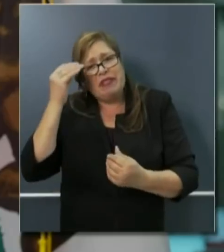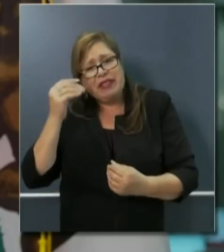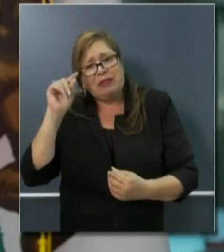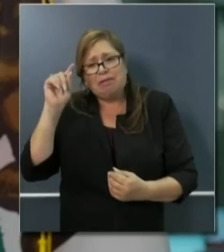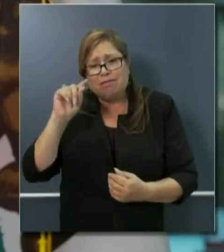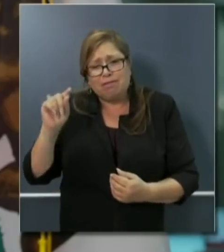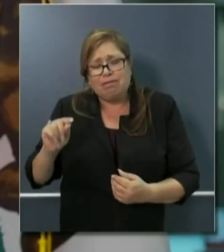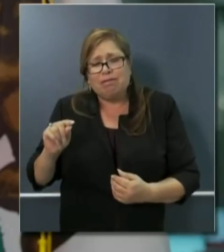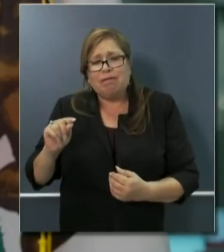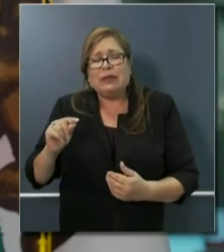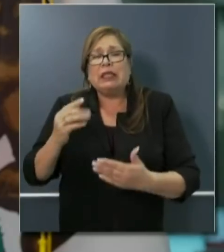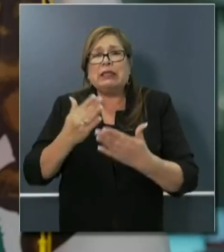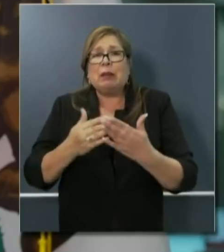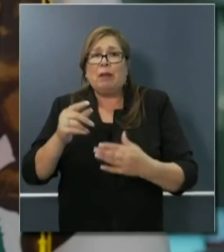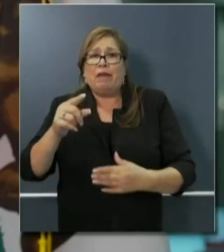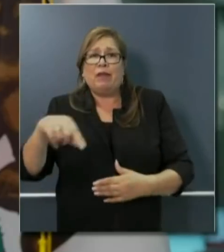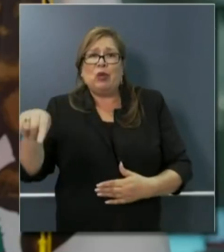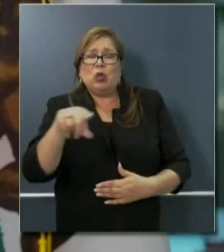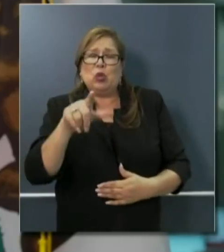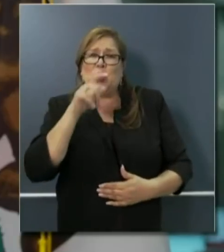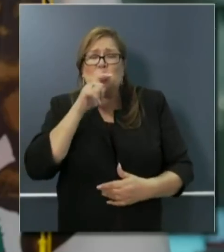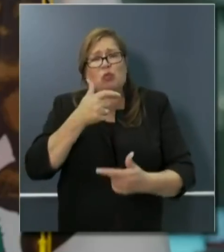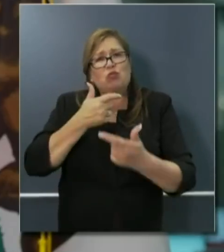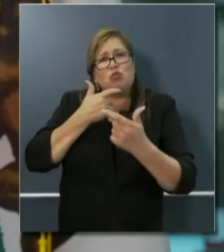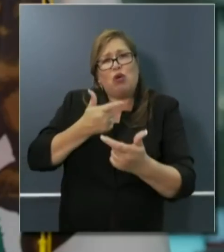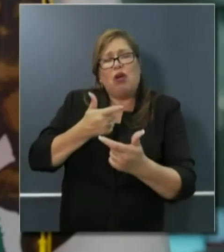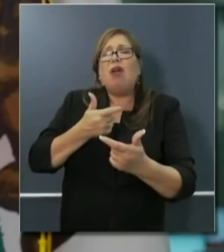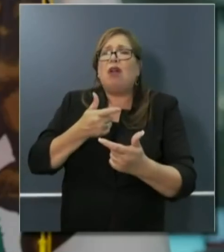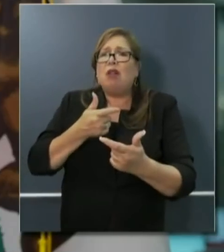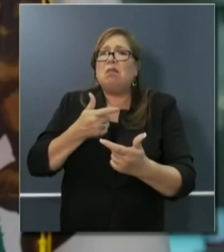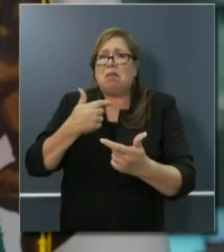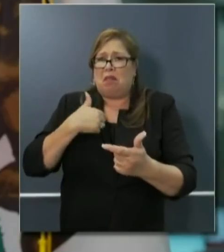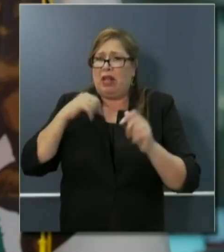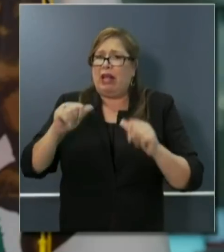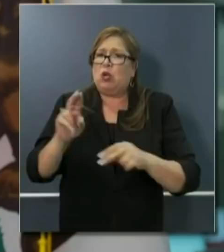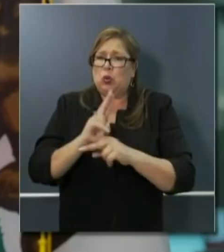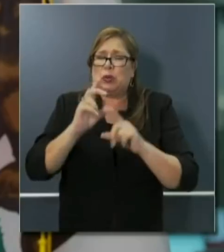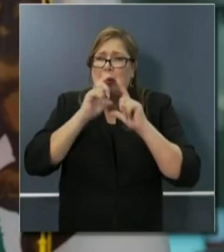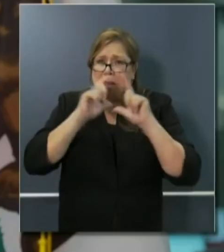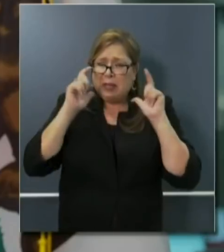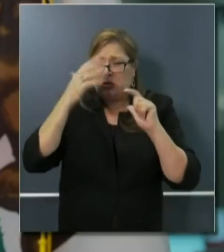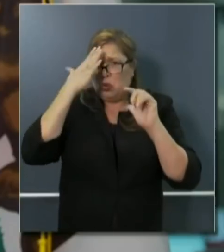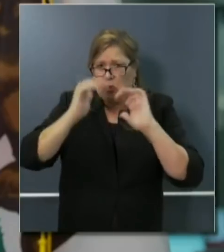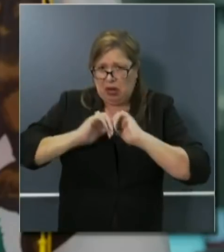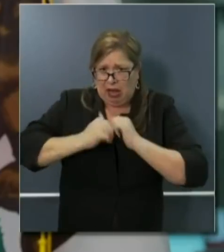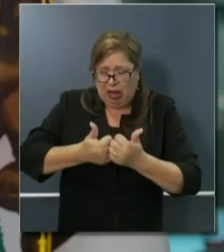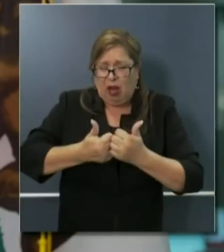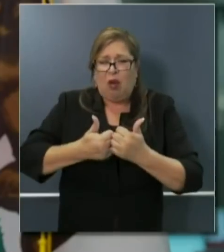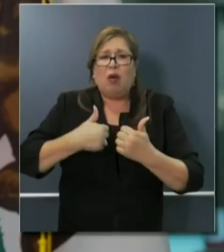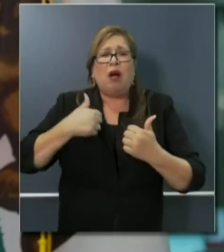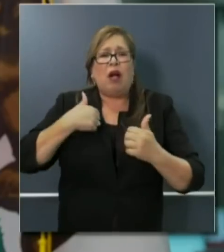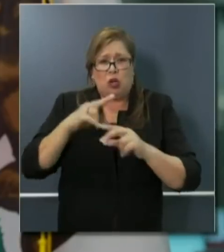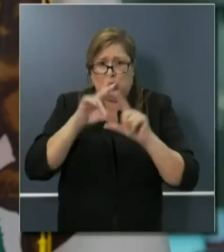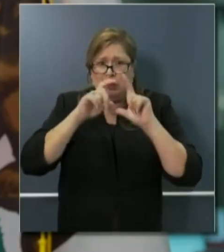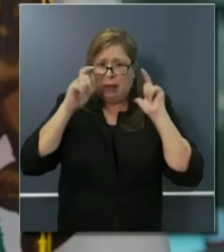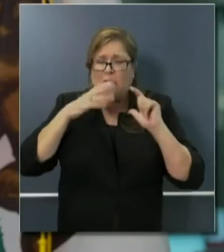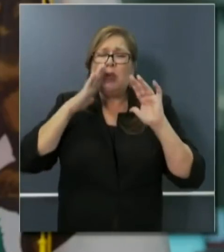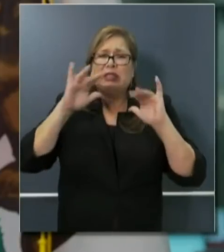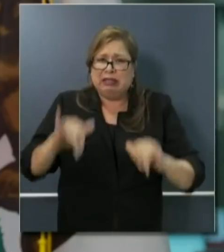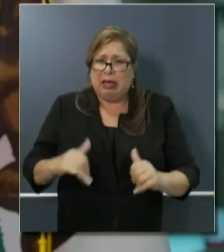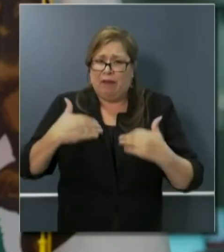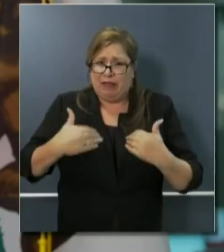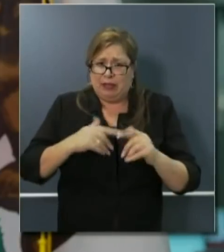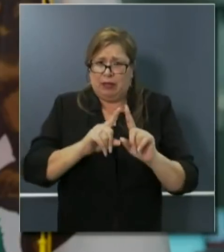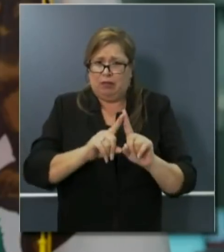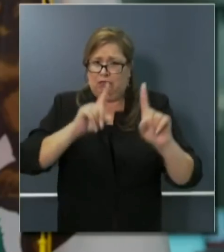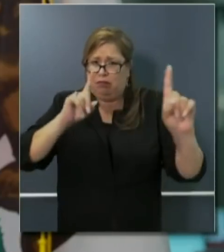some of you who are listening and can use these face masks comfortably by still maintaining distance and by washing your hands